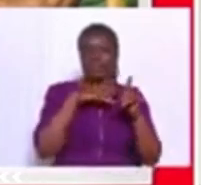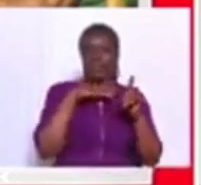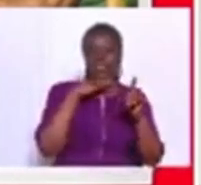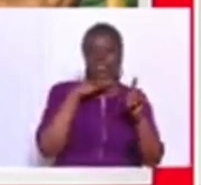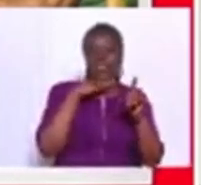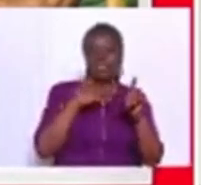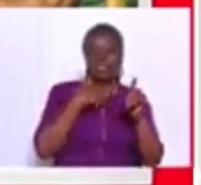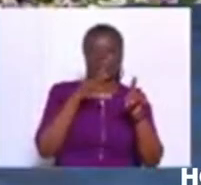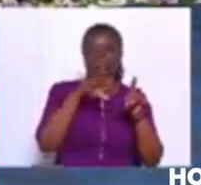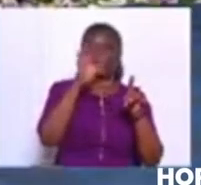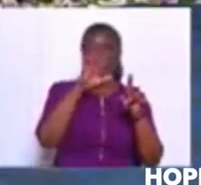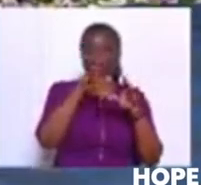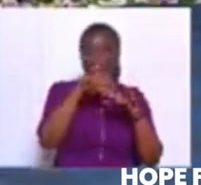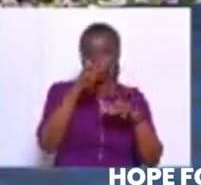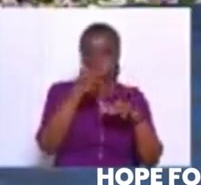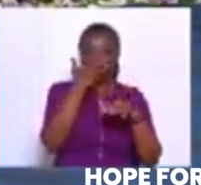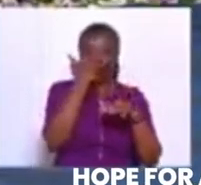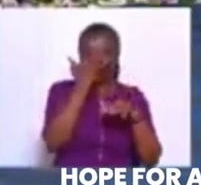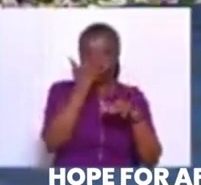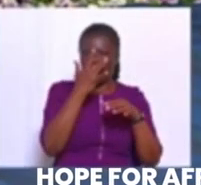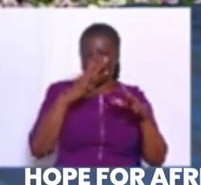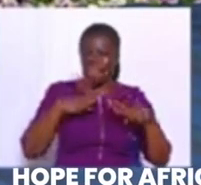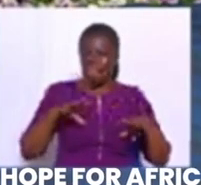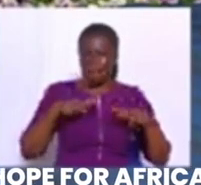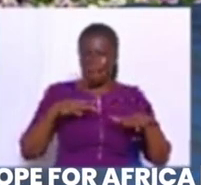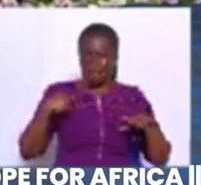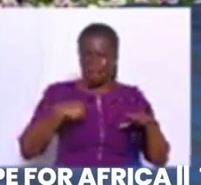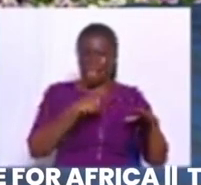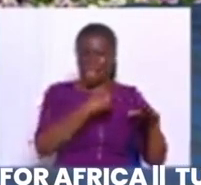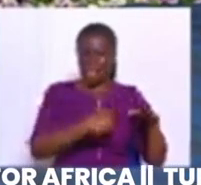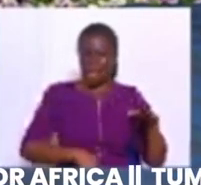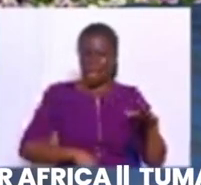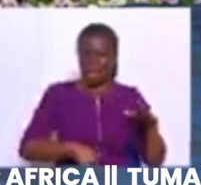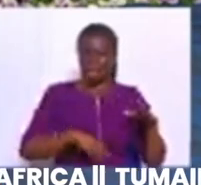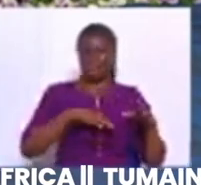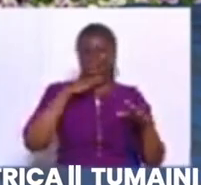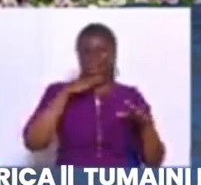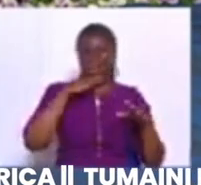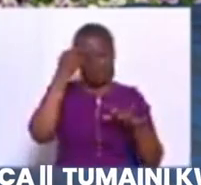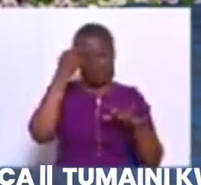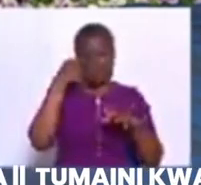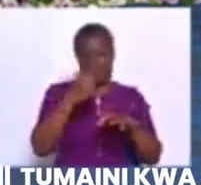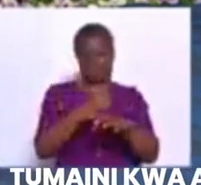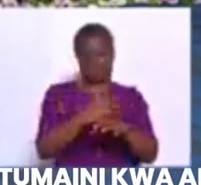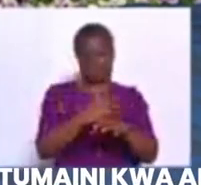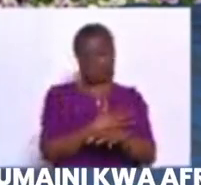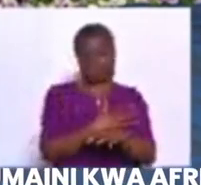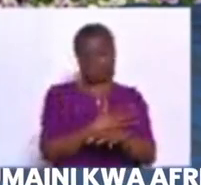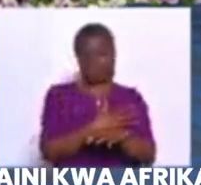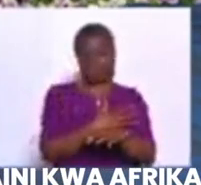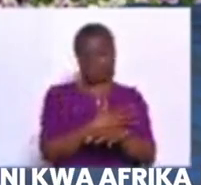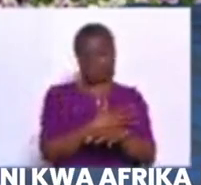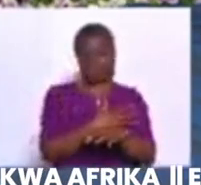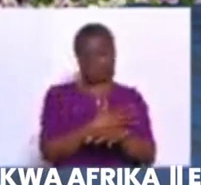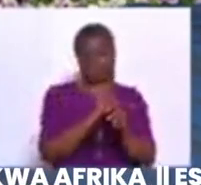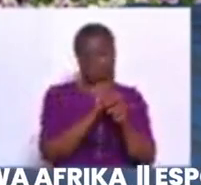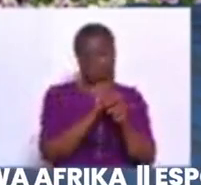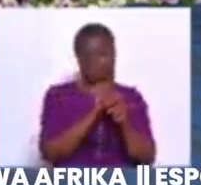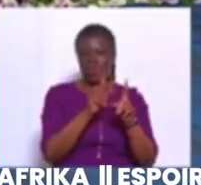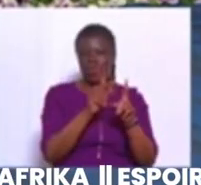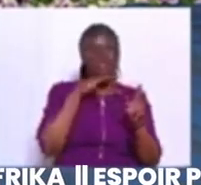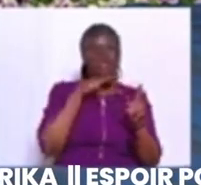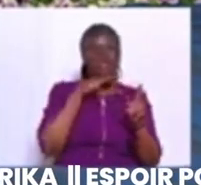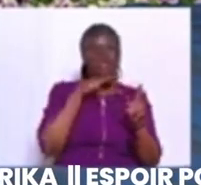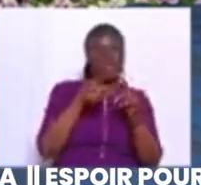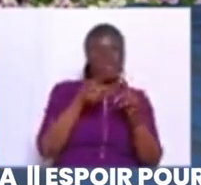wanted to find out, why are people in China dying from cancer? Very good. On your deathbed, you want to